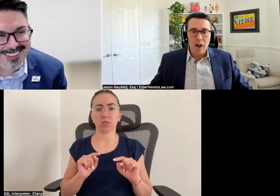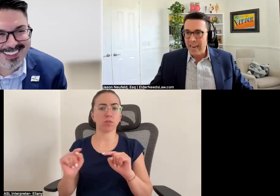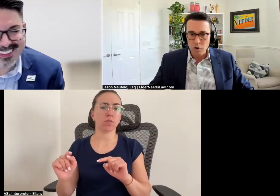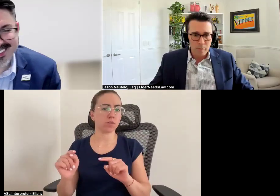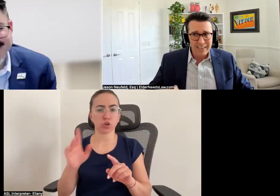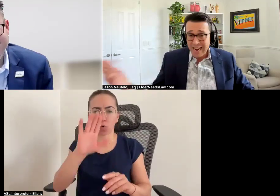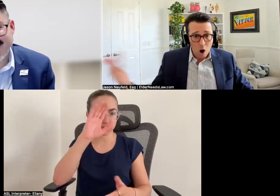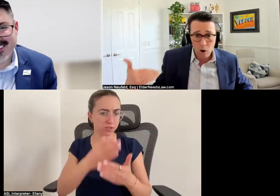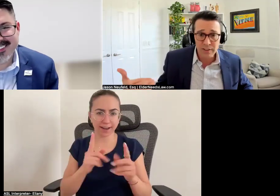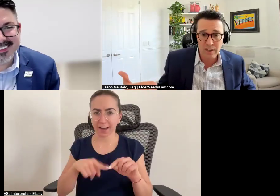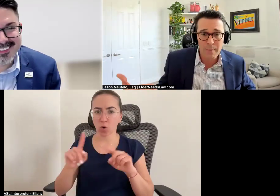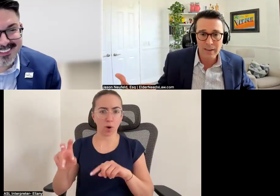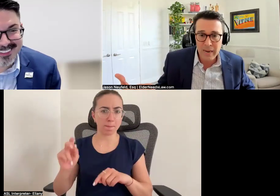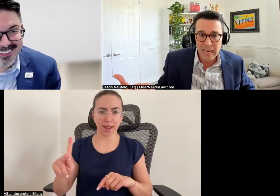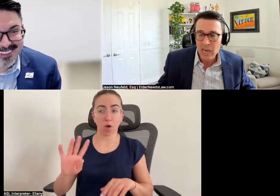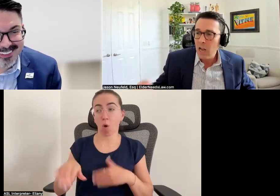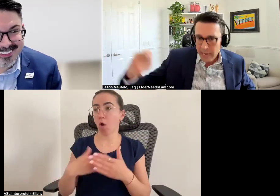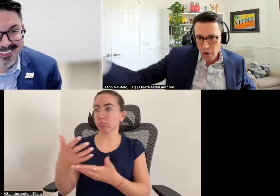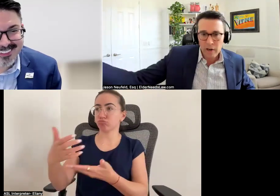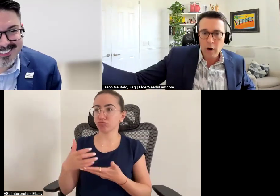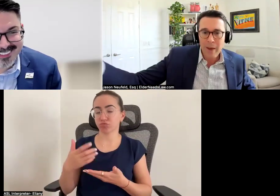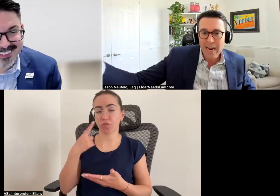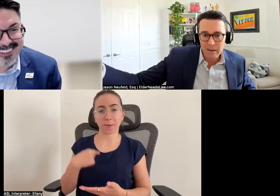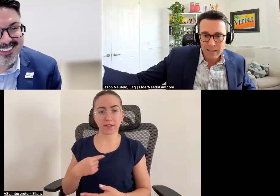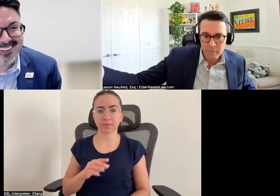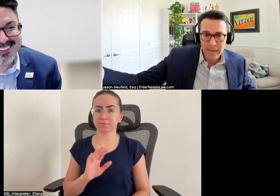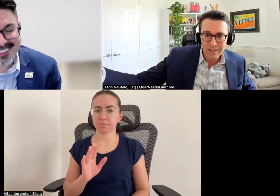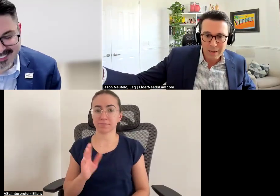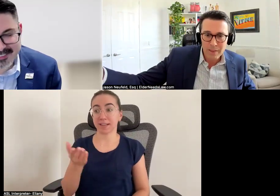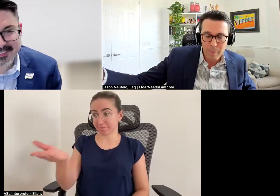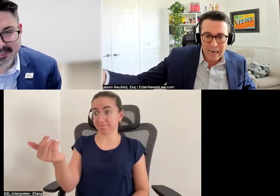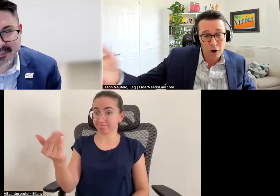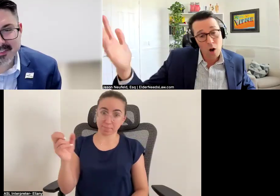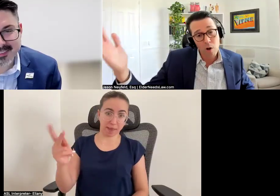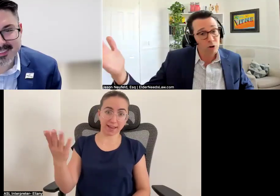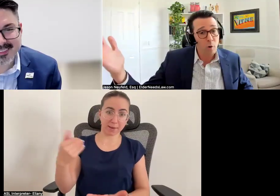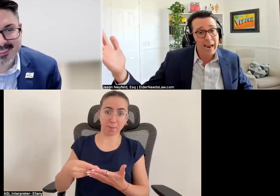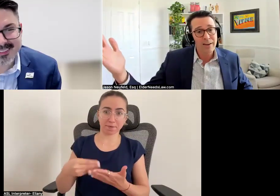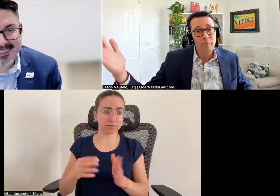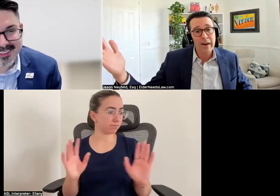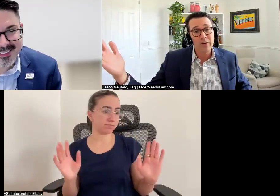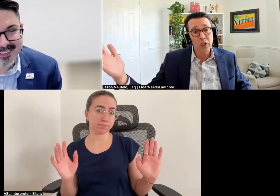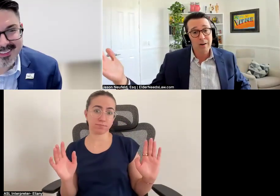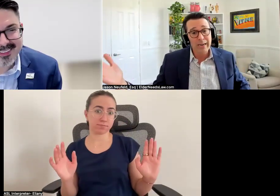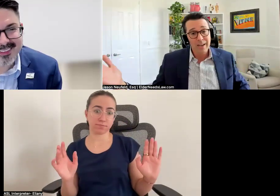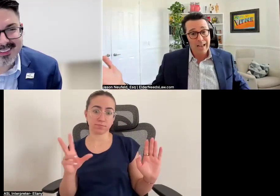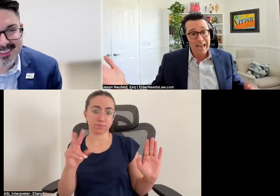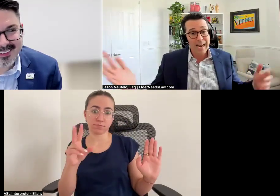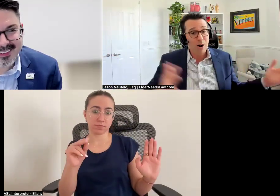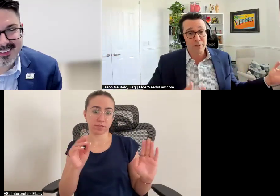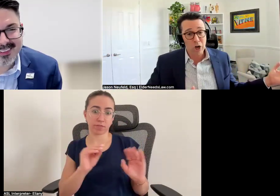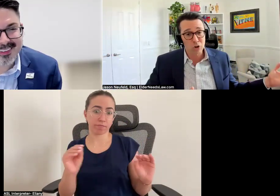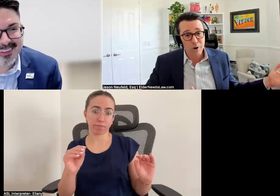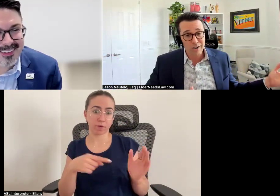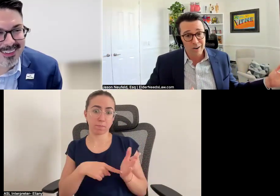go to the bank and say, hey, all of this is coming to me. Here, bank, give me the money. They're going to go, well, there's no pay on death beneficiary, and